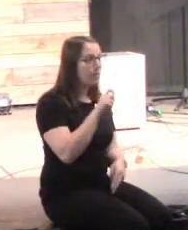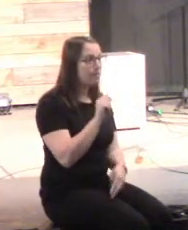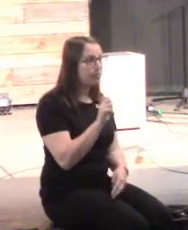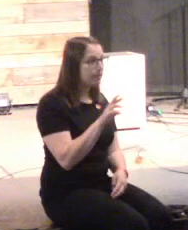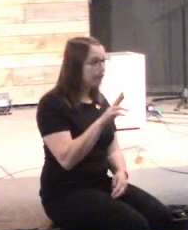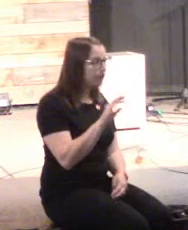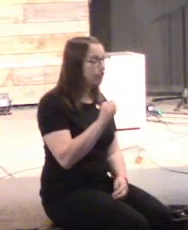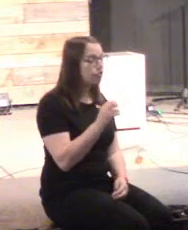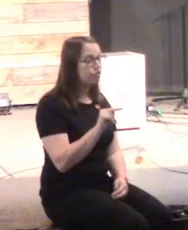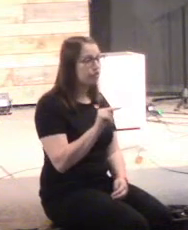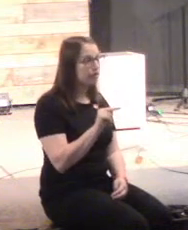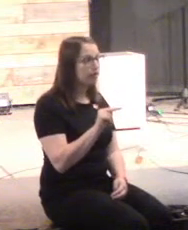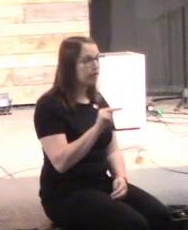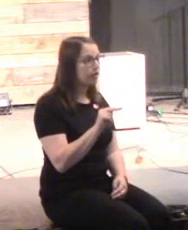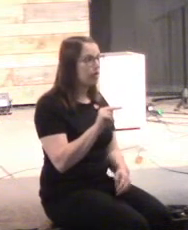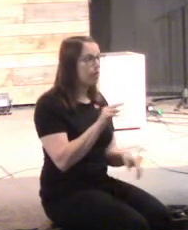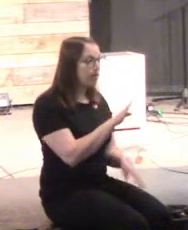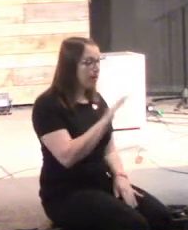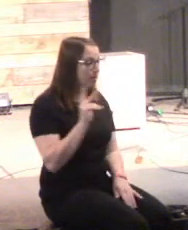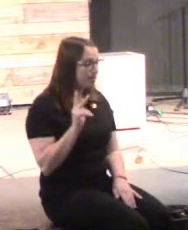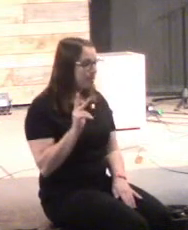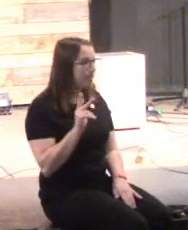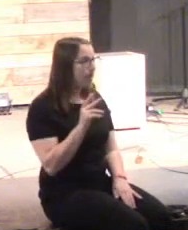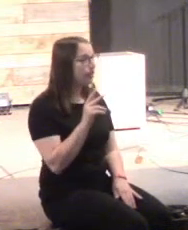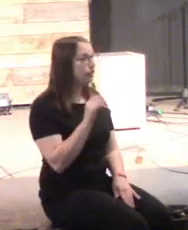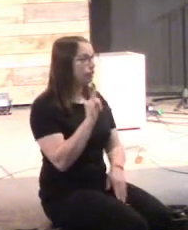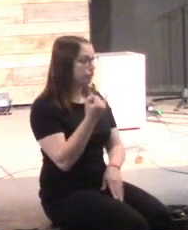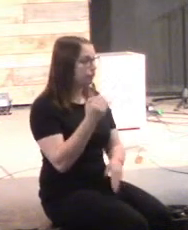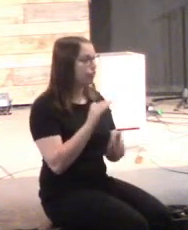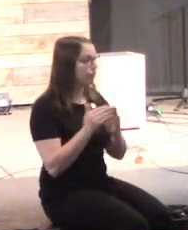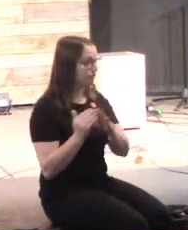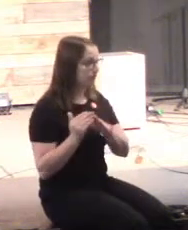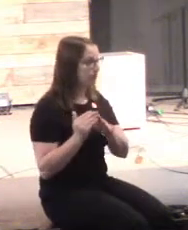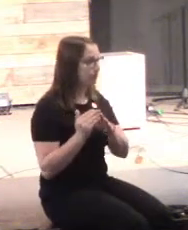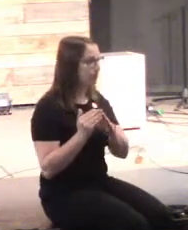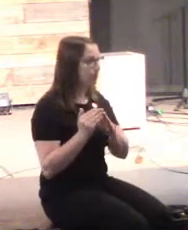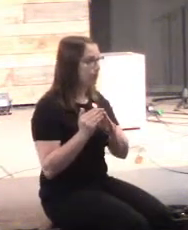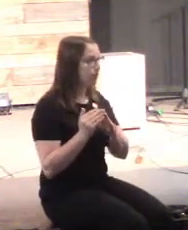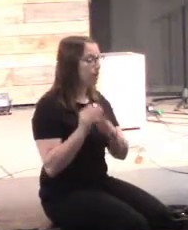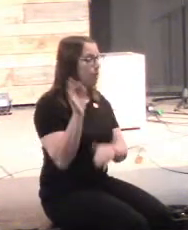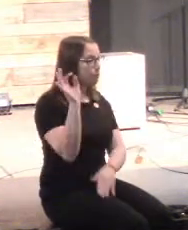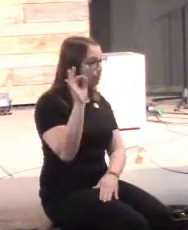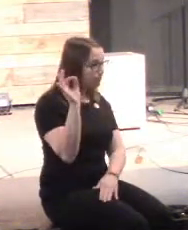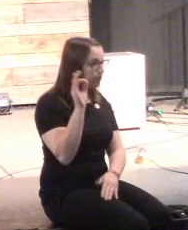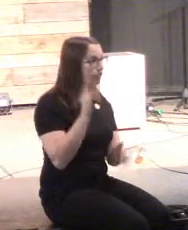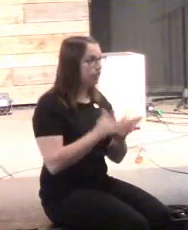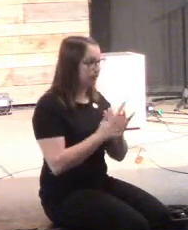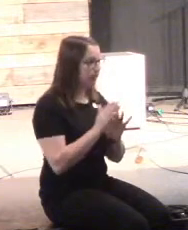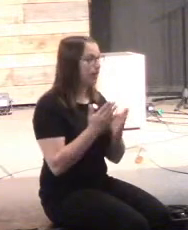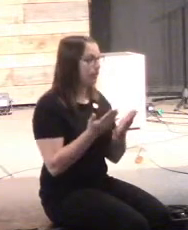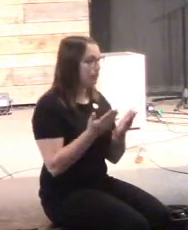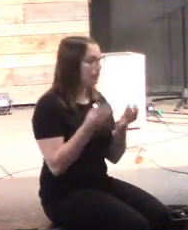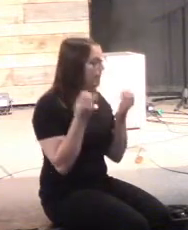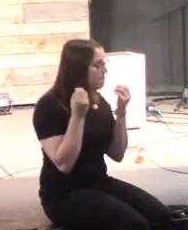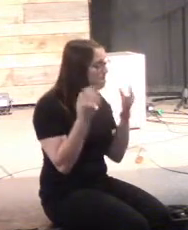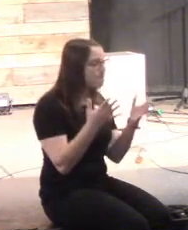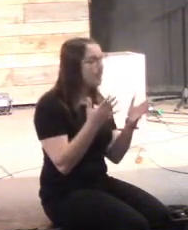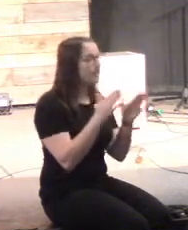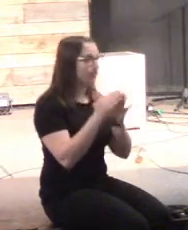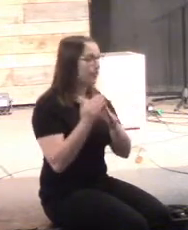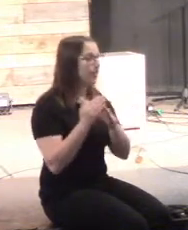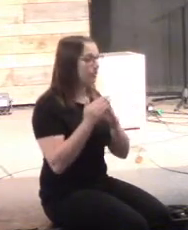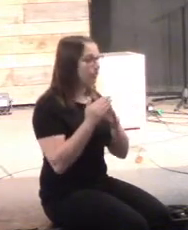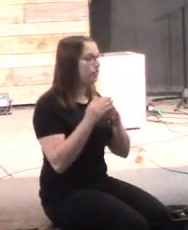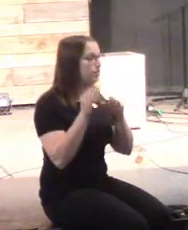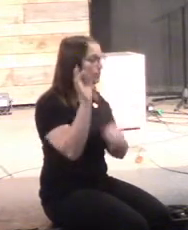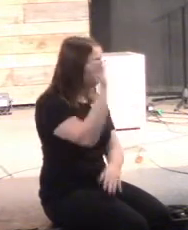returned to Jerusalem, preaching the gospel in many Samaritan villages. So as they're on their